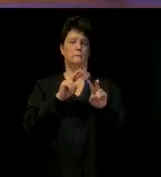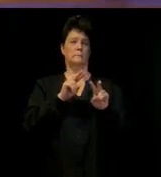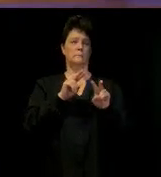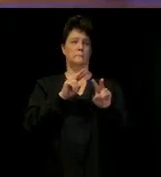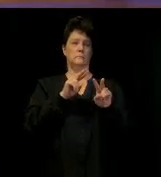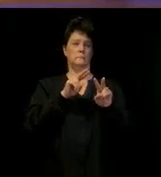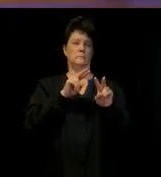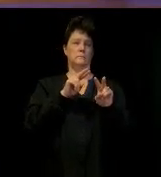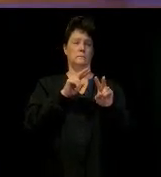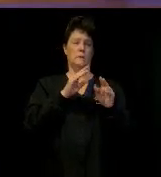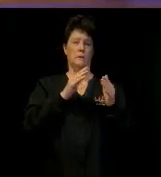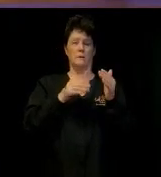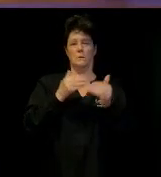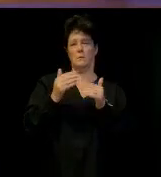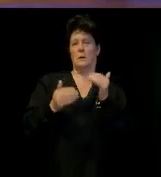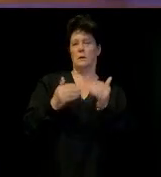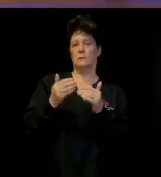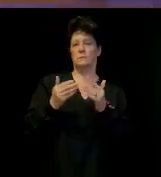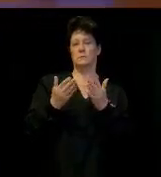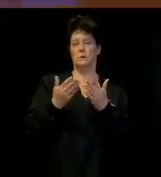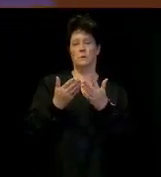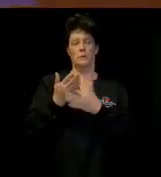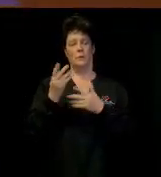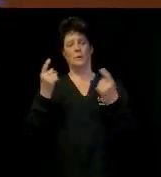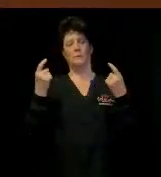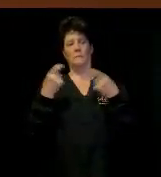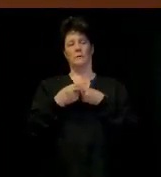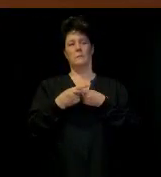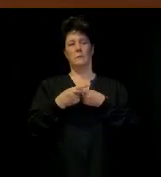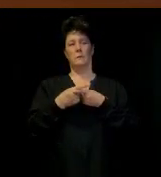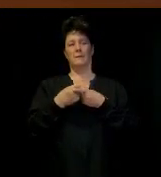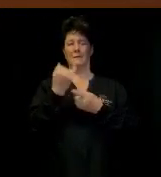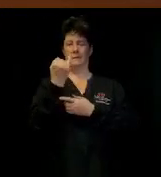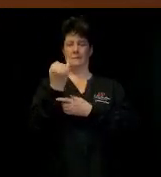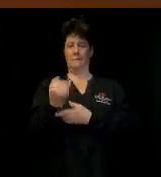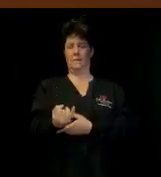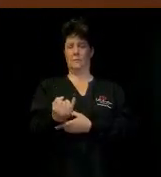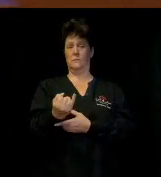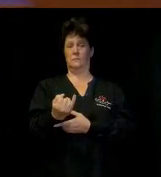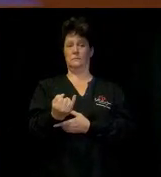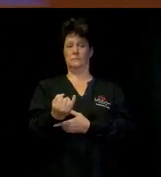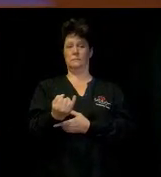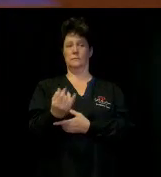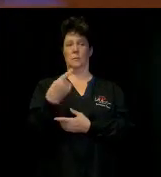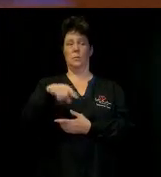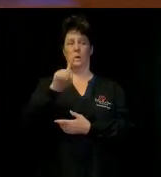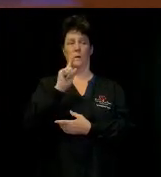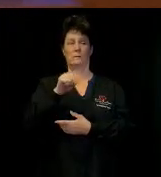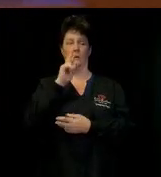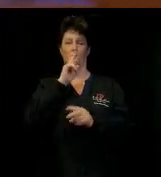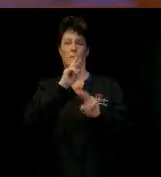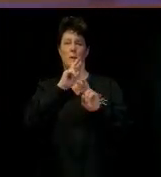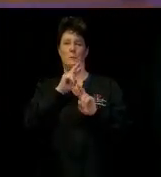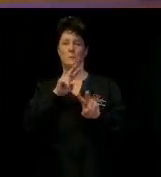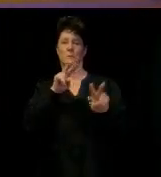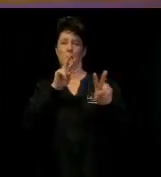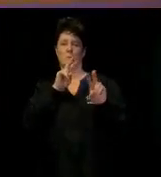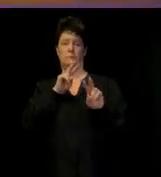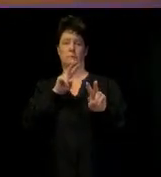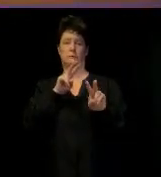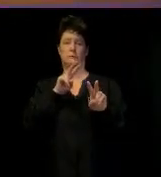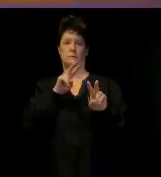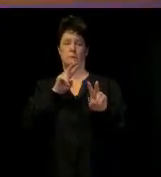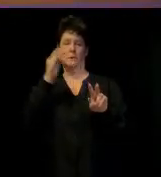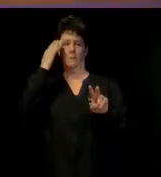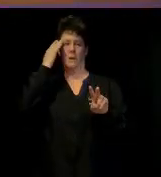In the process of going through conflict as a believer and as an individual in the world we live in, we got to be observant. We got to be